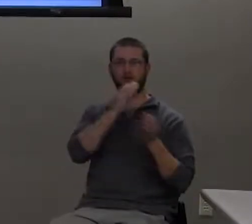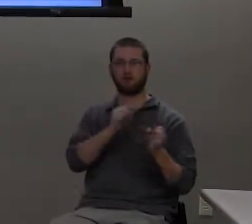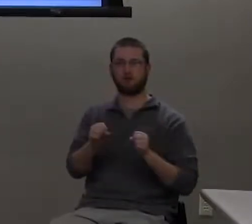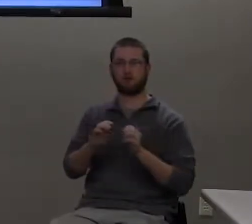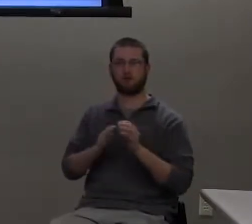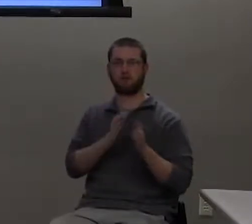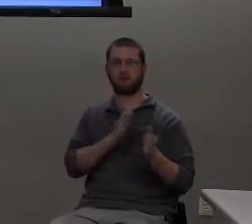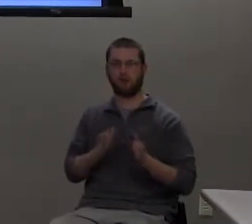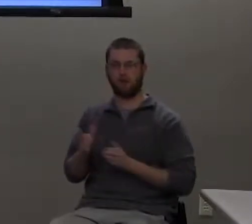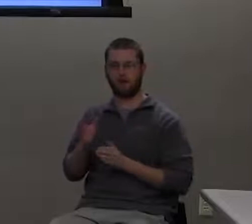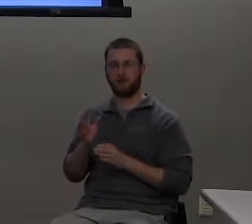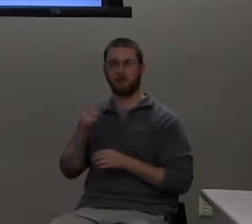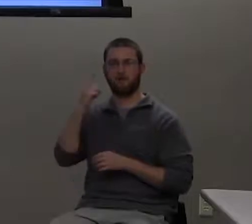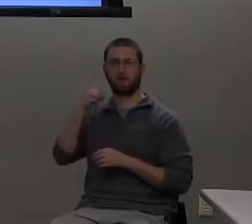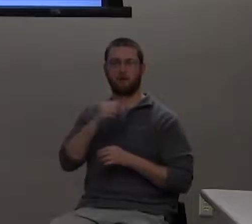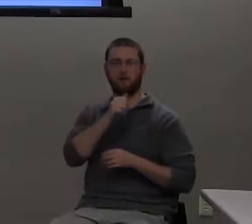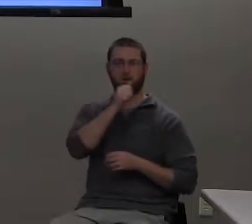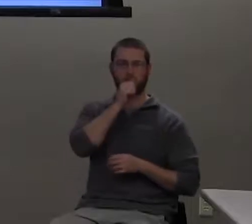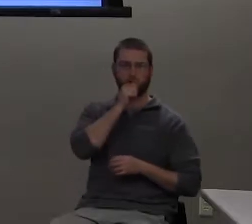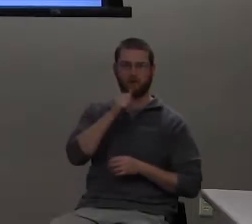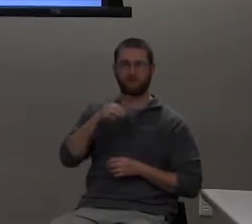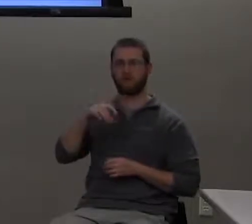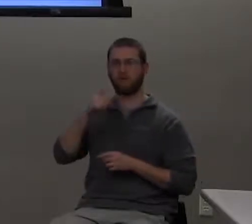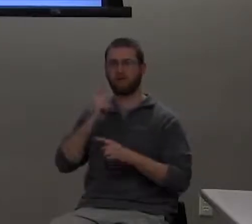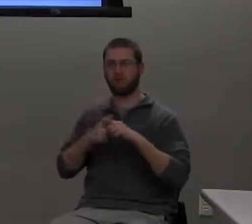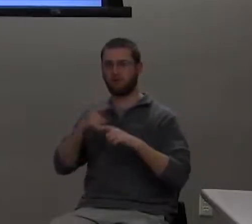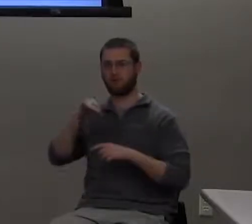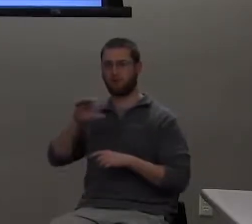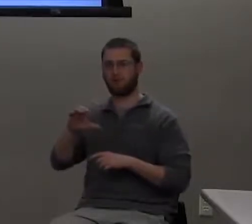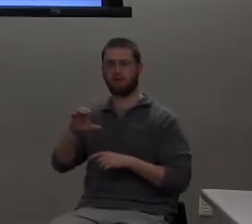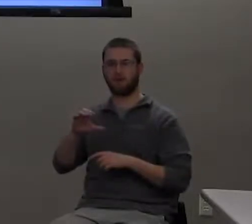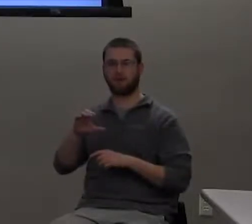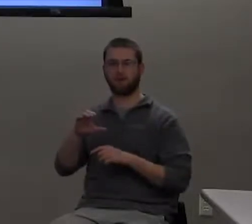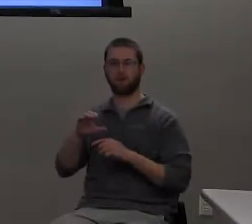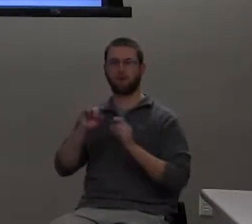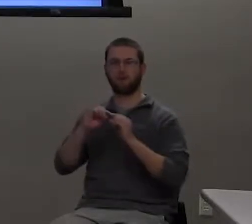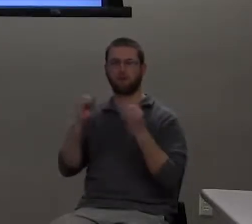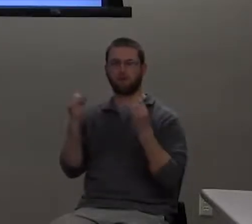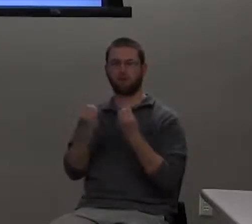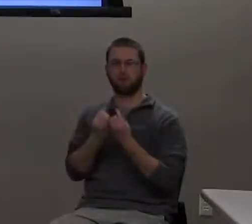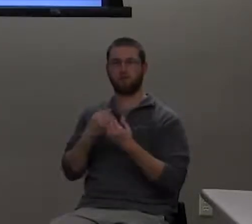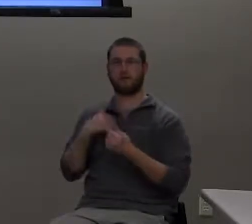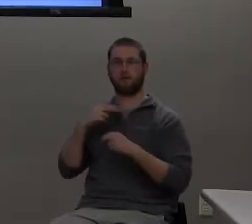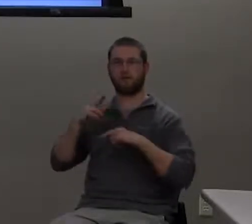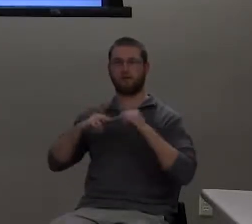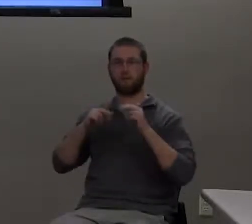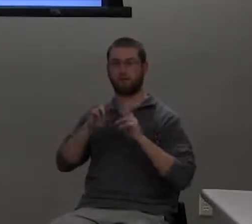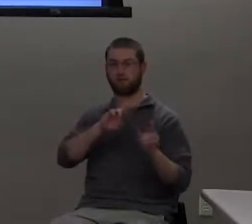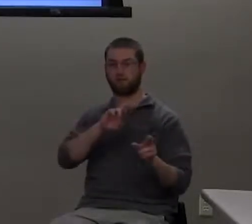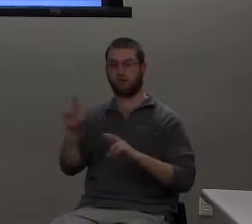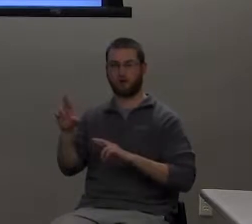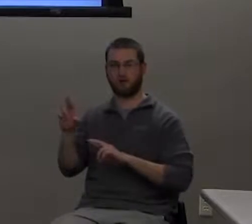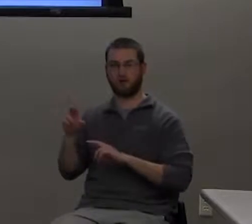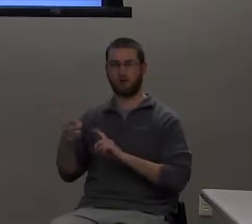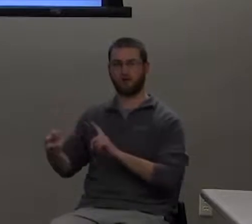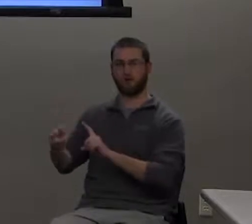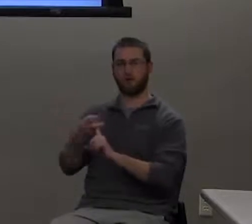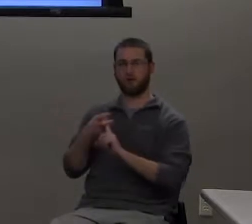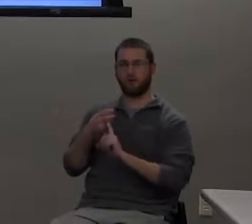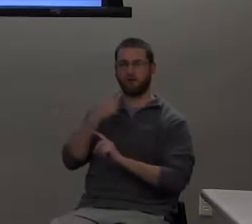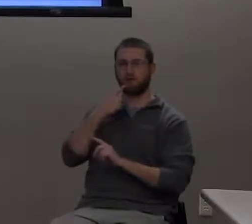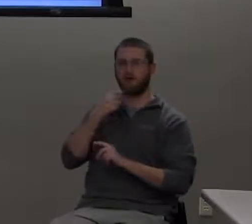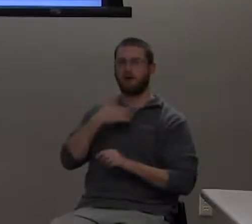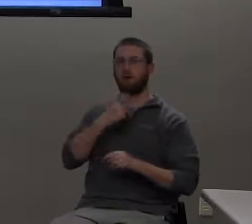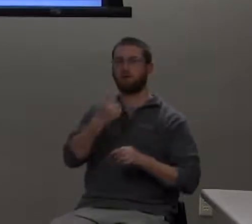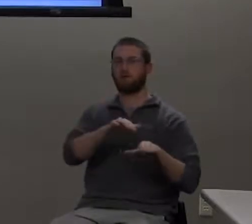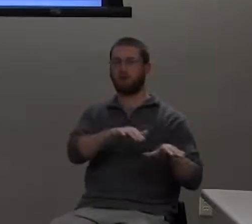public and private sector to mitigate everybody's risk, but to have the asset in place so that our industry recruitment isn't, oh, somebody left,